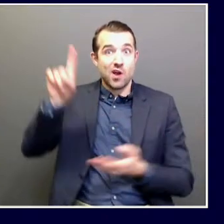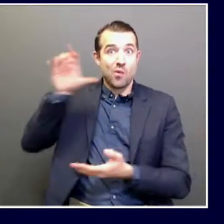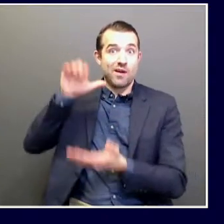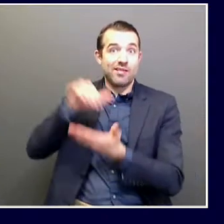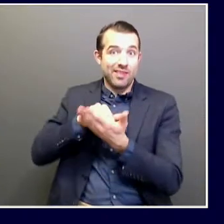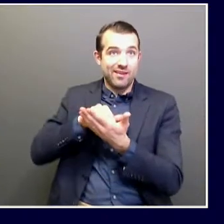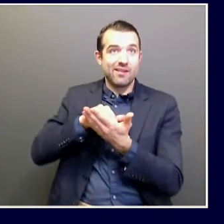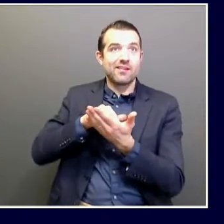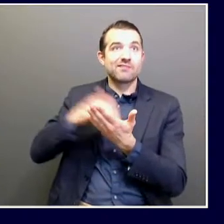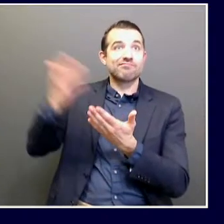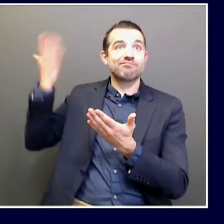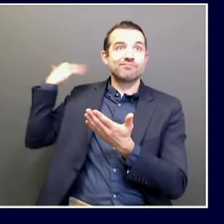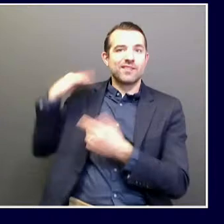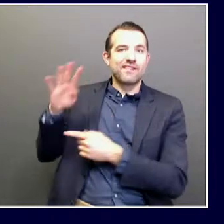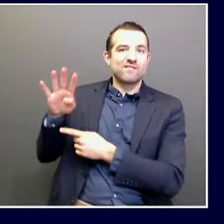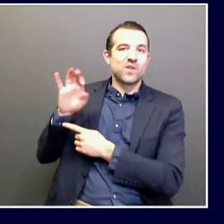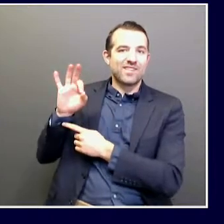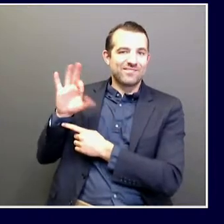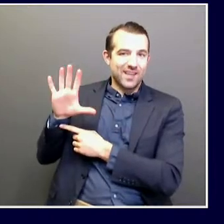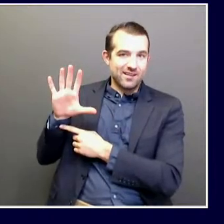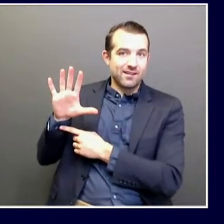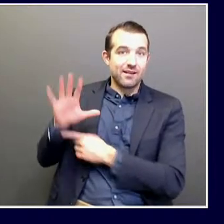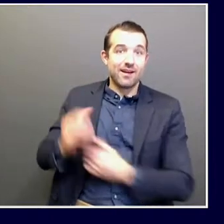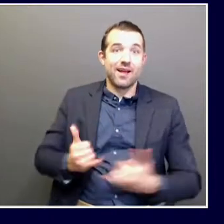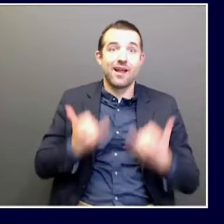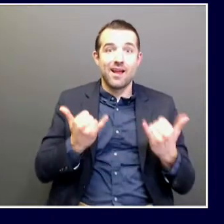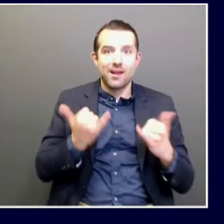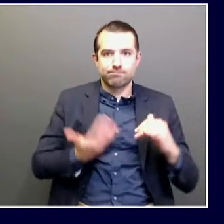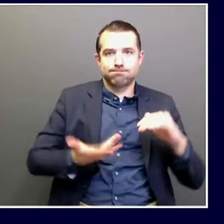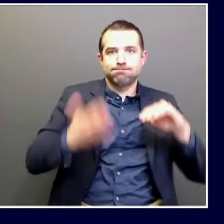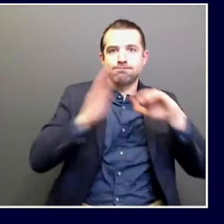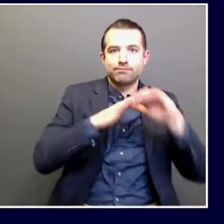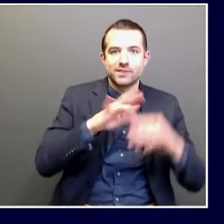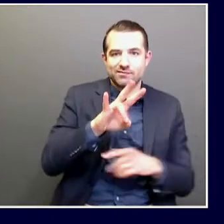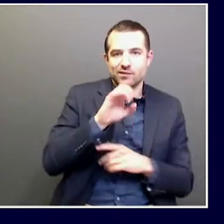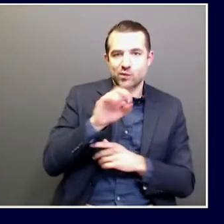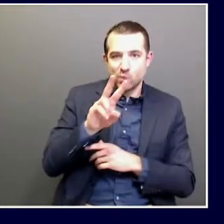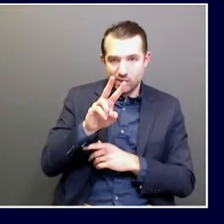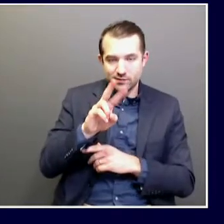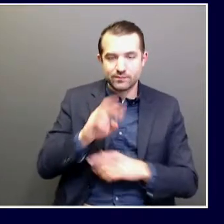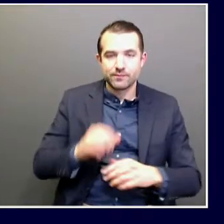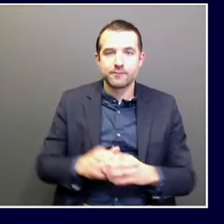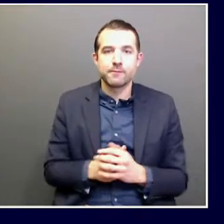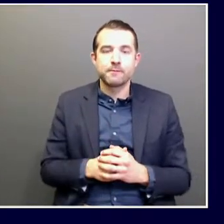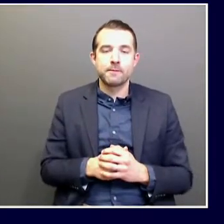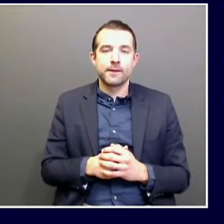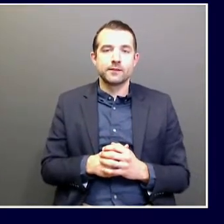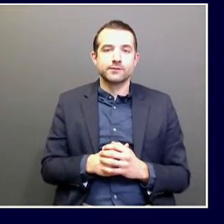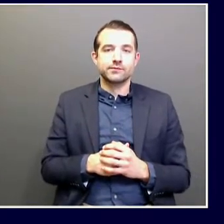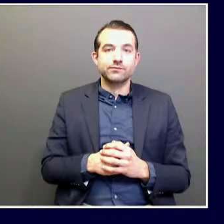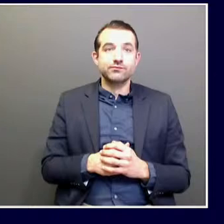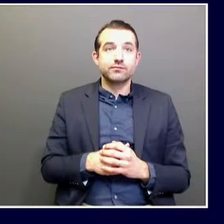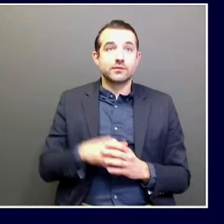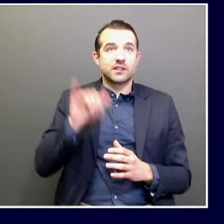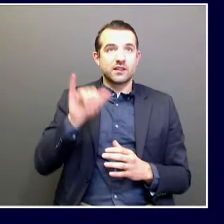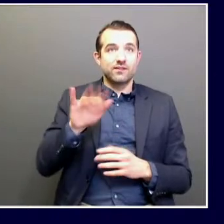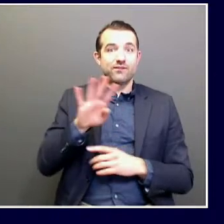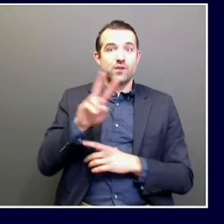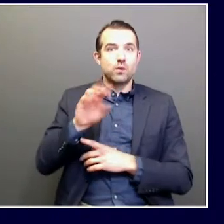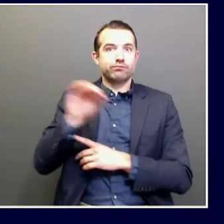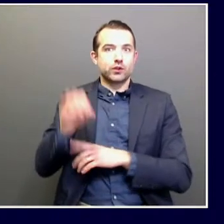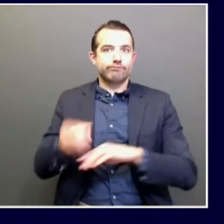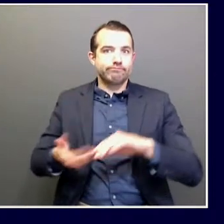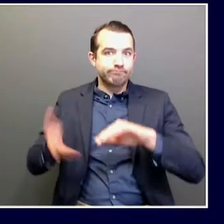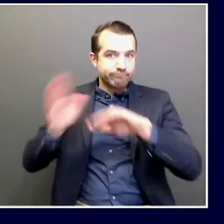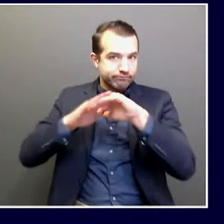per 100,000. Today, it's at 702. This represents a 42% growth in